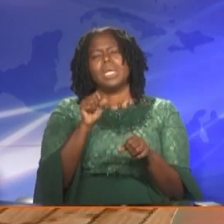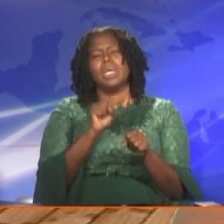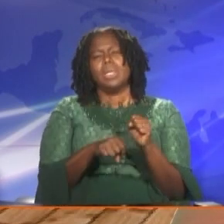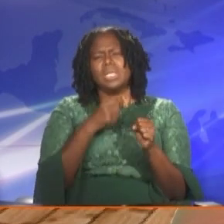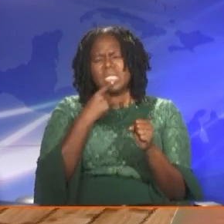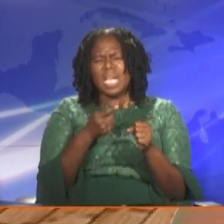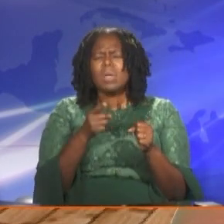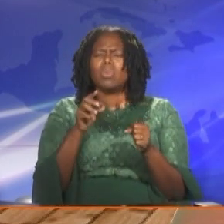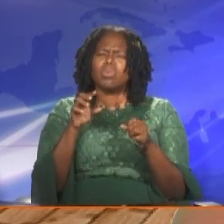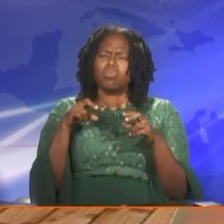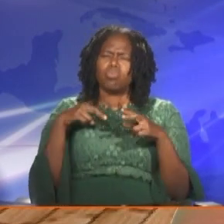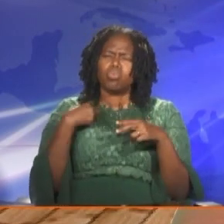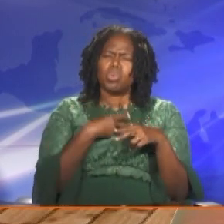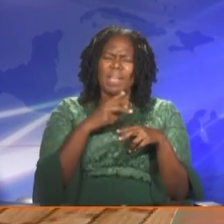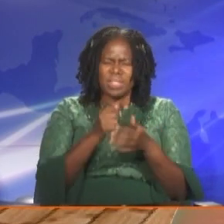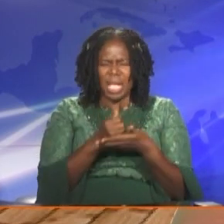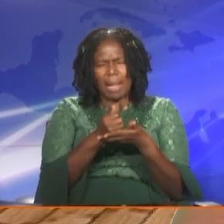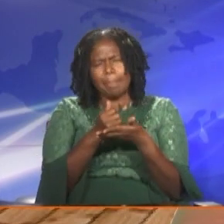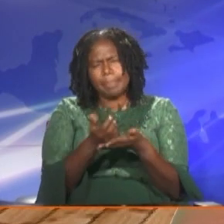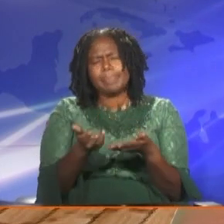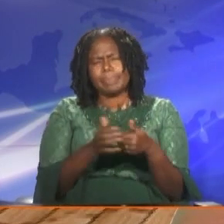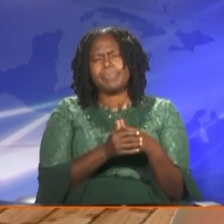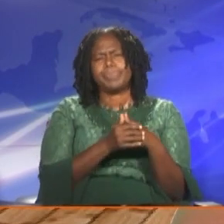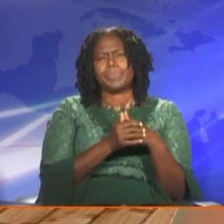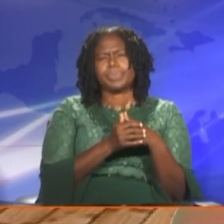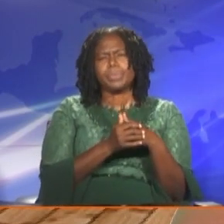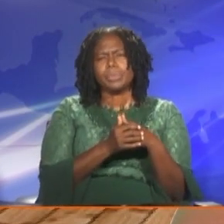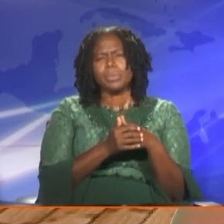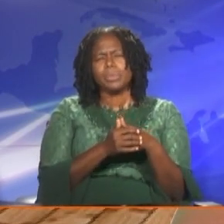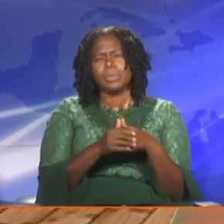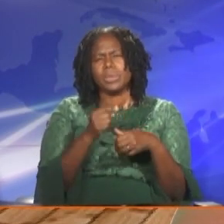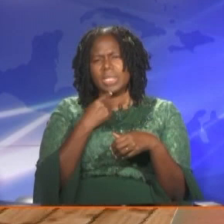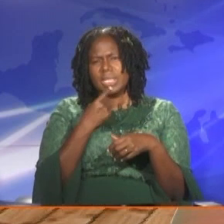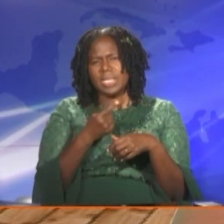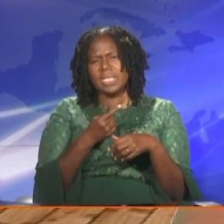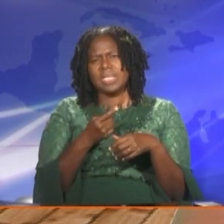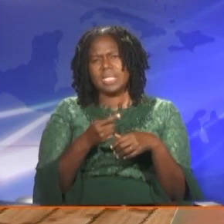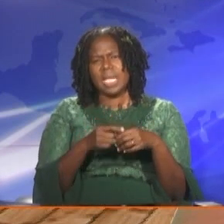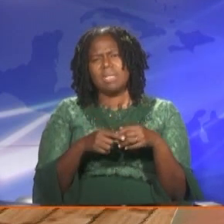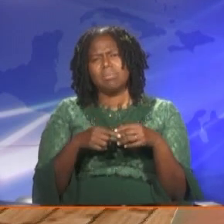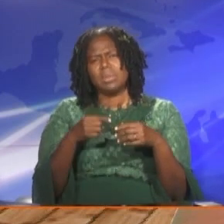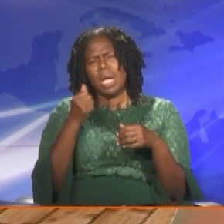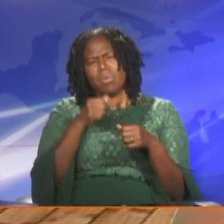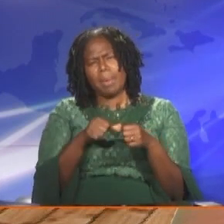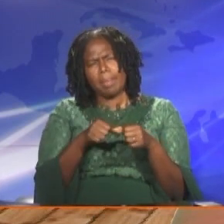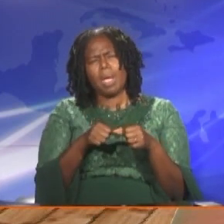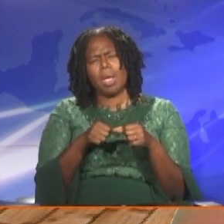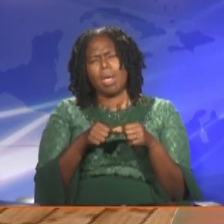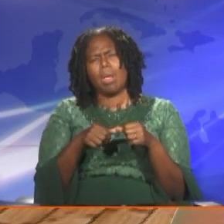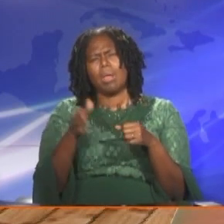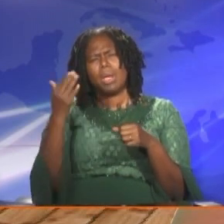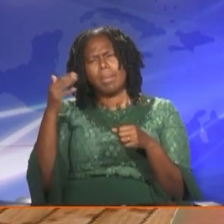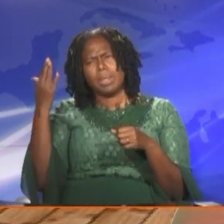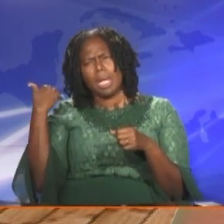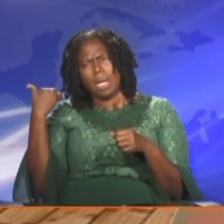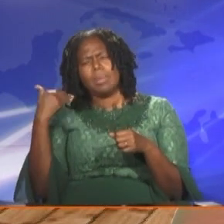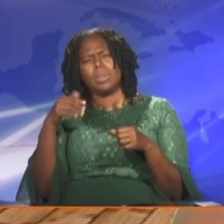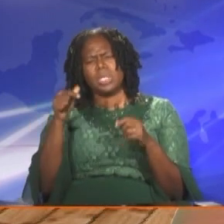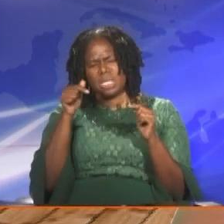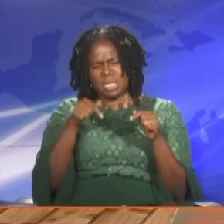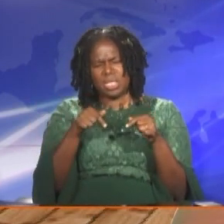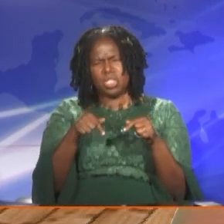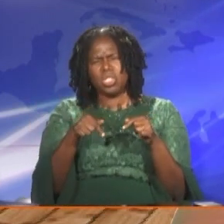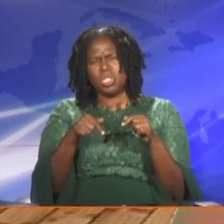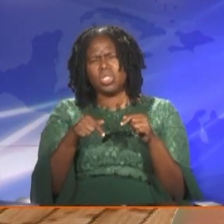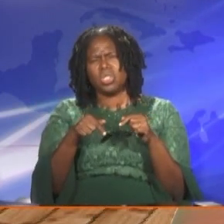children. And some time ago, a couple of sessions ago on the same show, we spoke about the mental